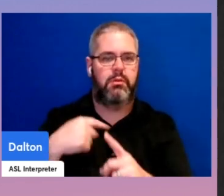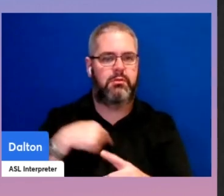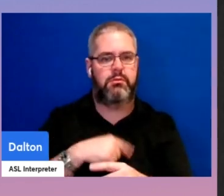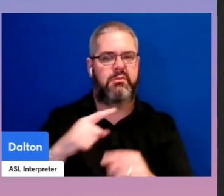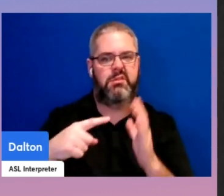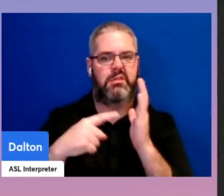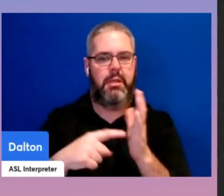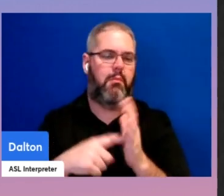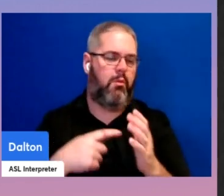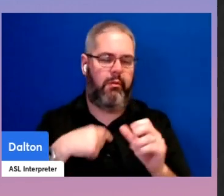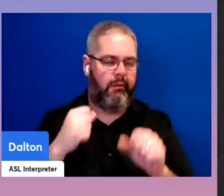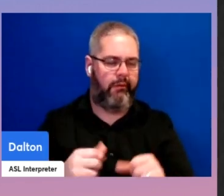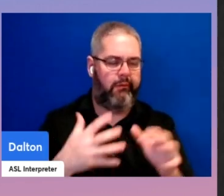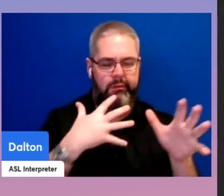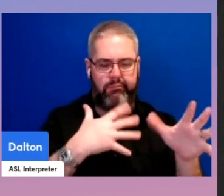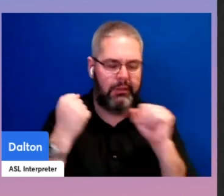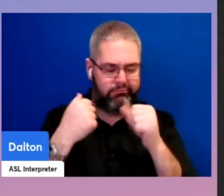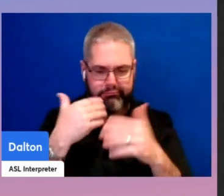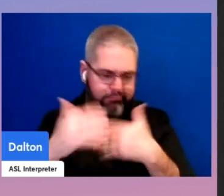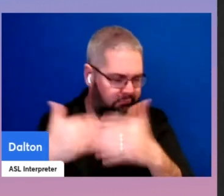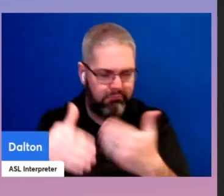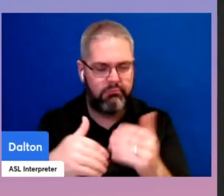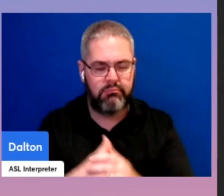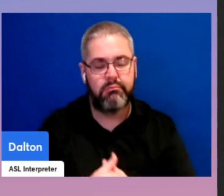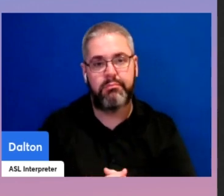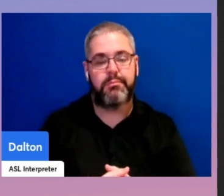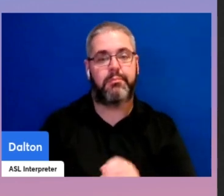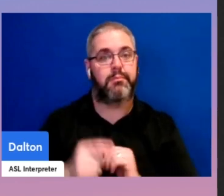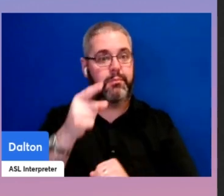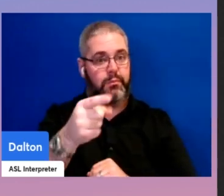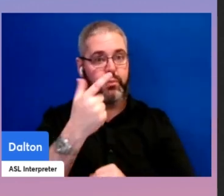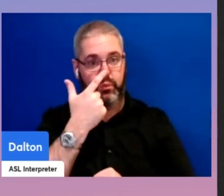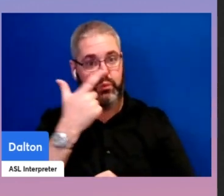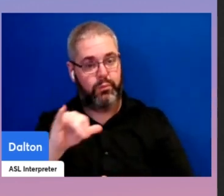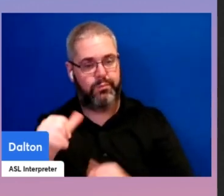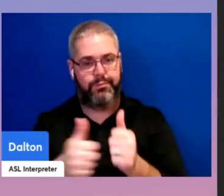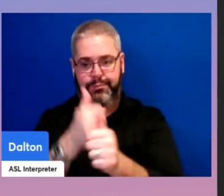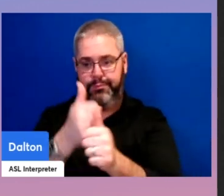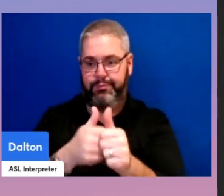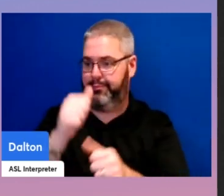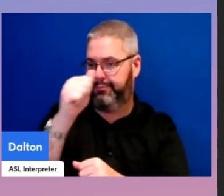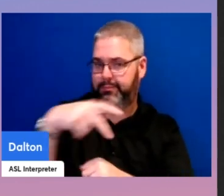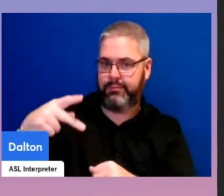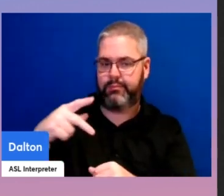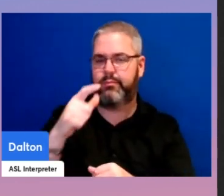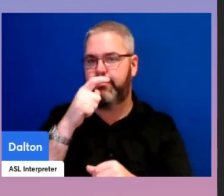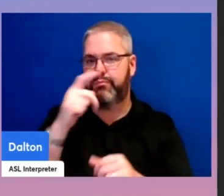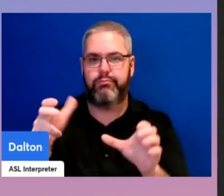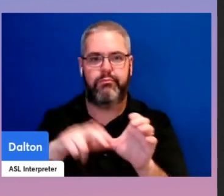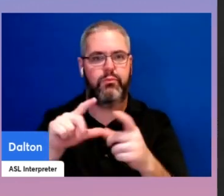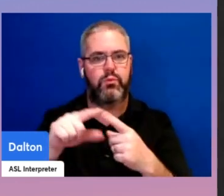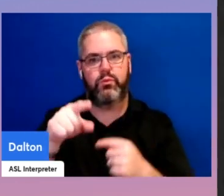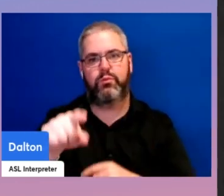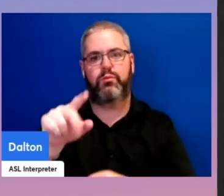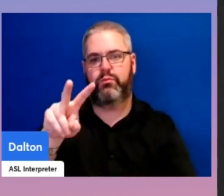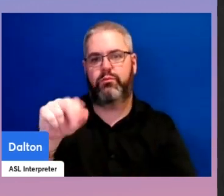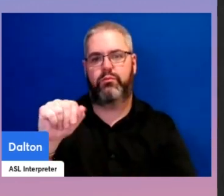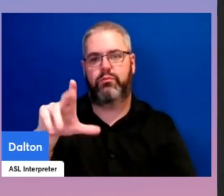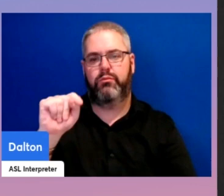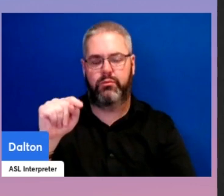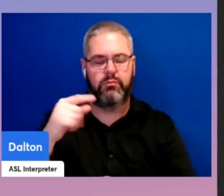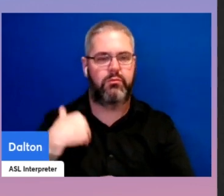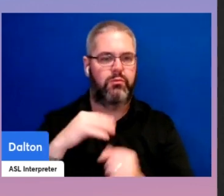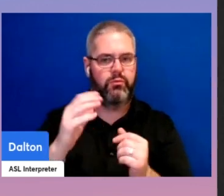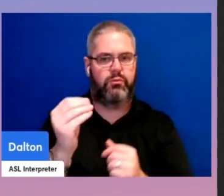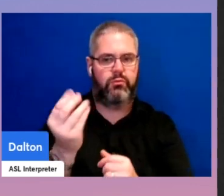easily. But focusing on sort of what this looks like, the idea would be that each application that gets onboarded to Vault has its own role. And in that